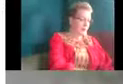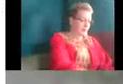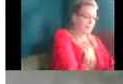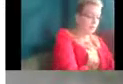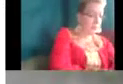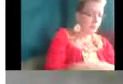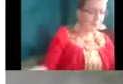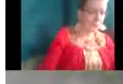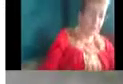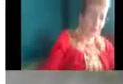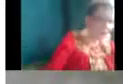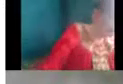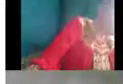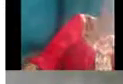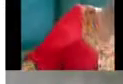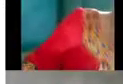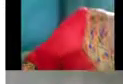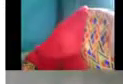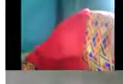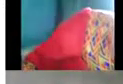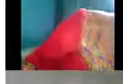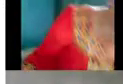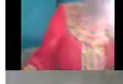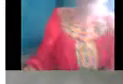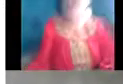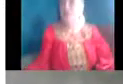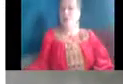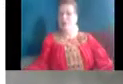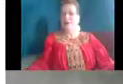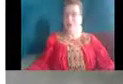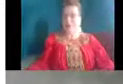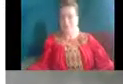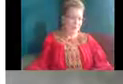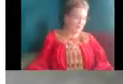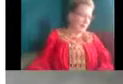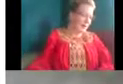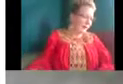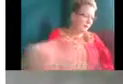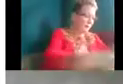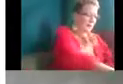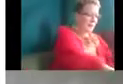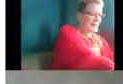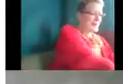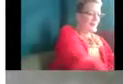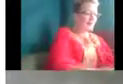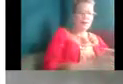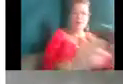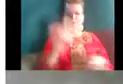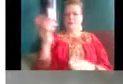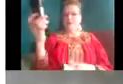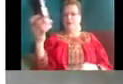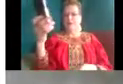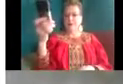so of course sorry i just dropped my phone um but